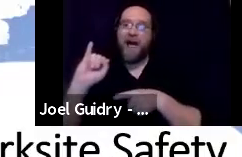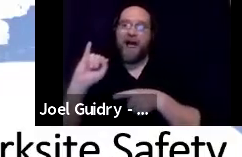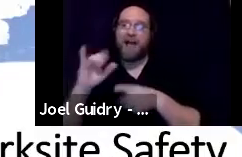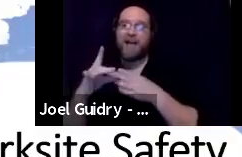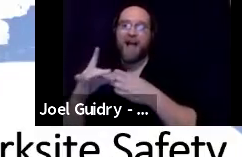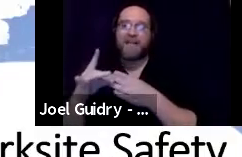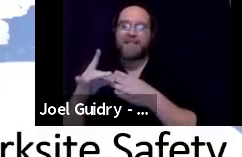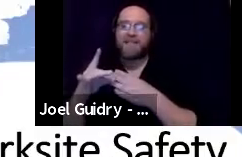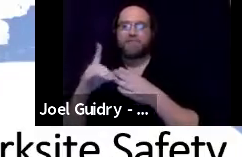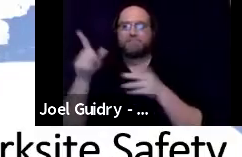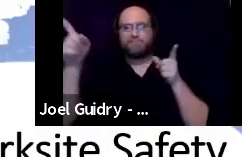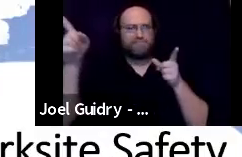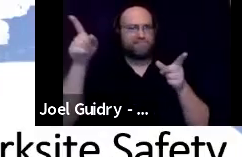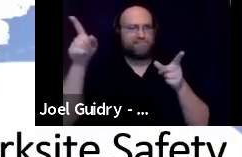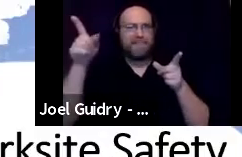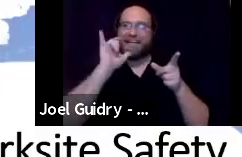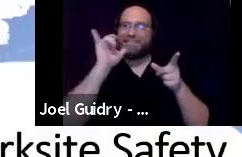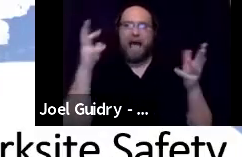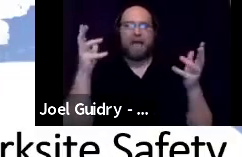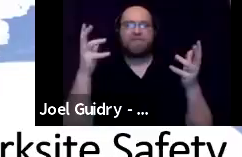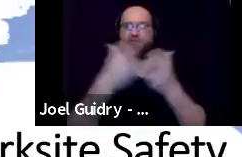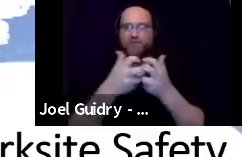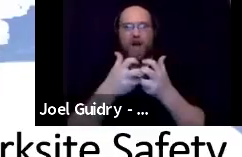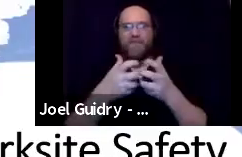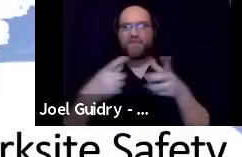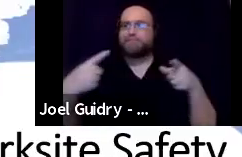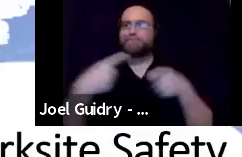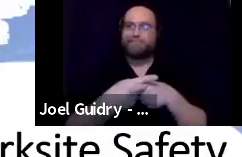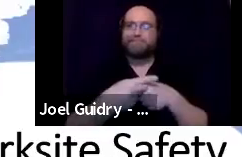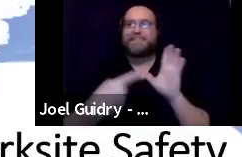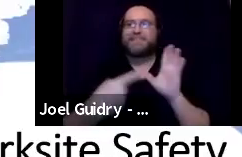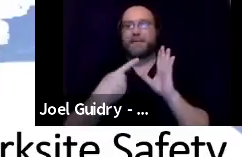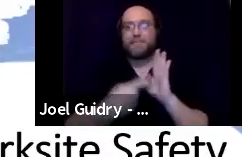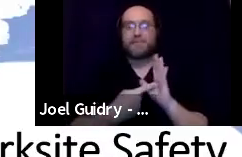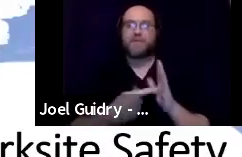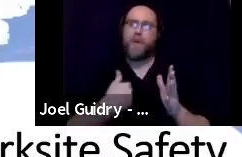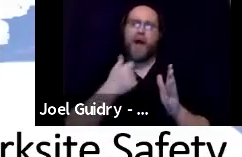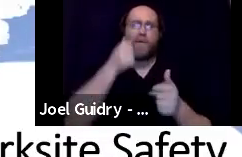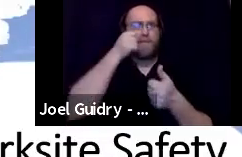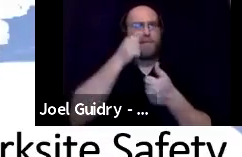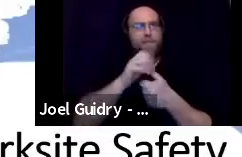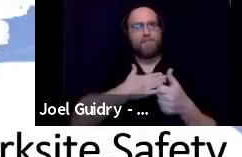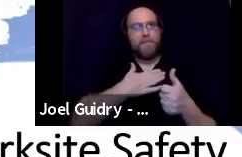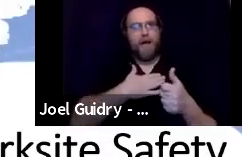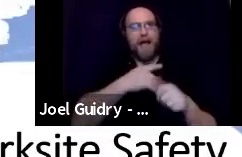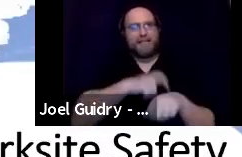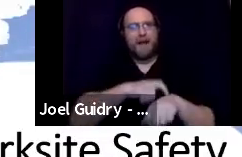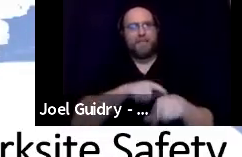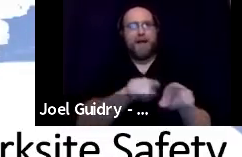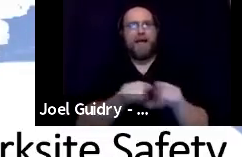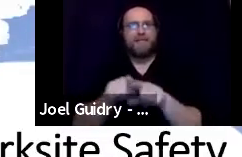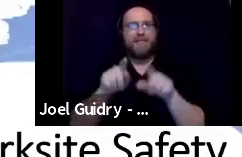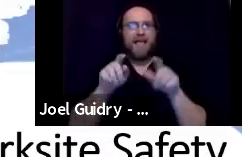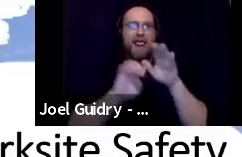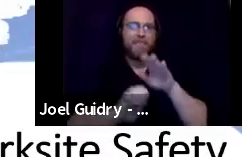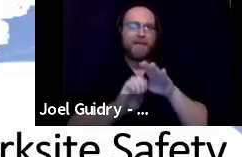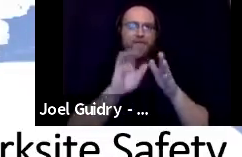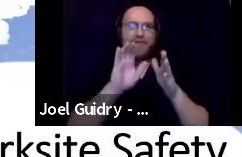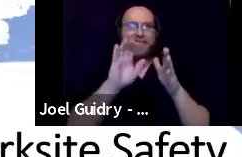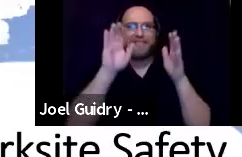doesn't jive. So if I think about my time as an elementary teacher when I used to teach 3rd